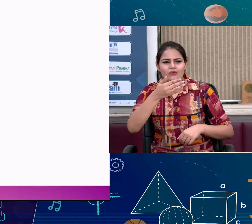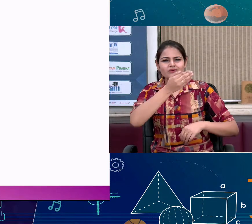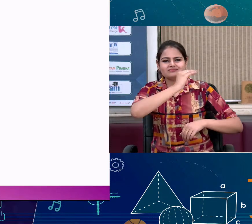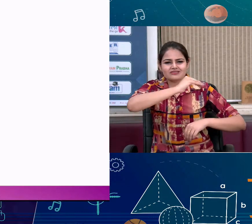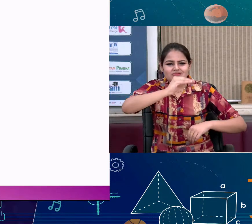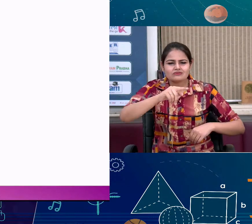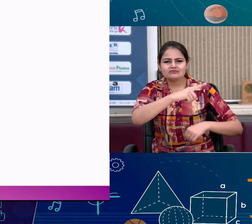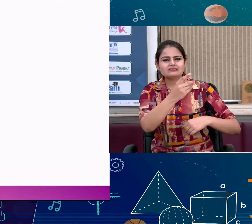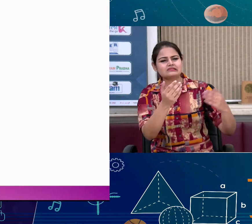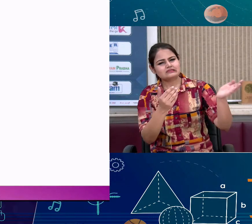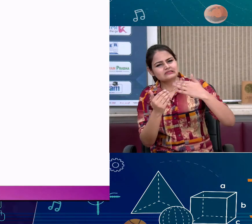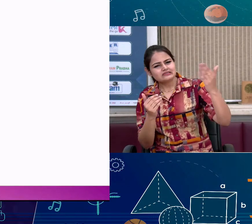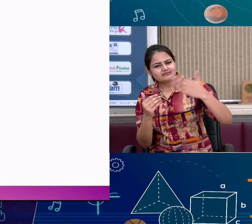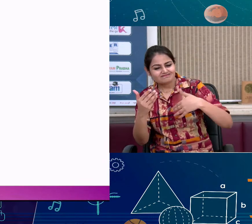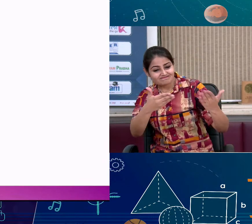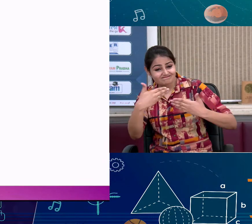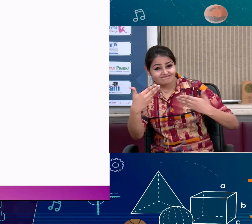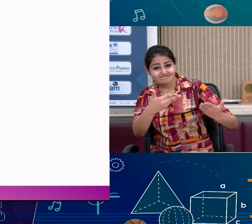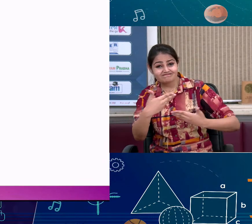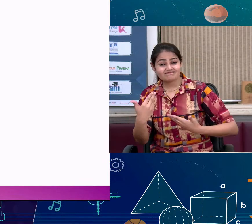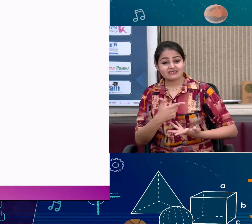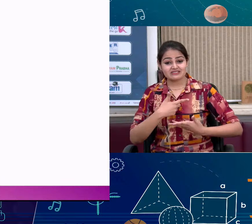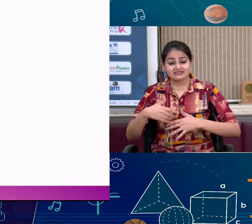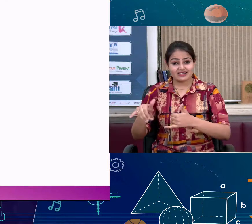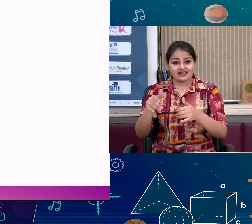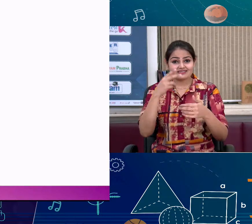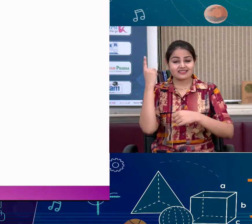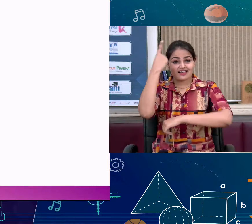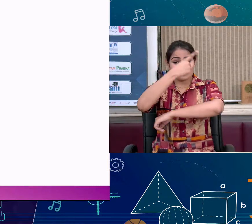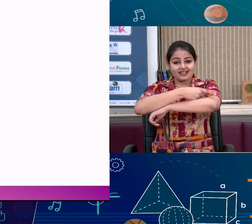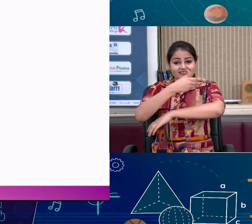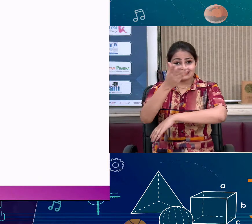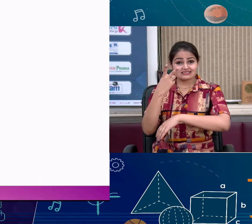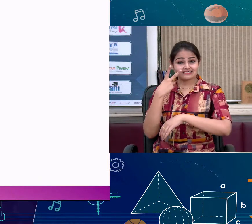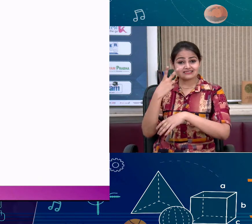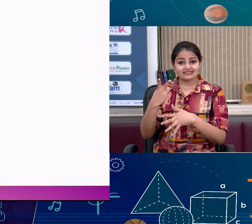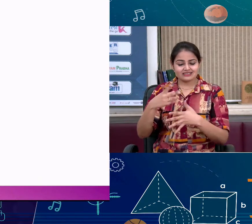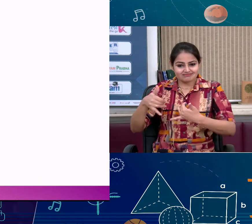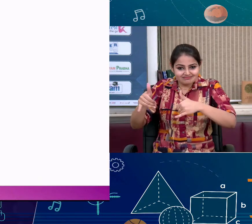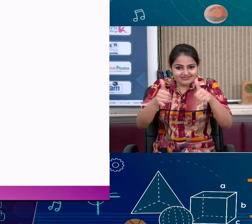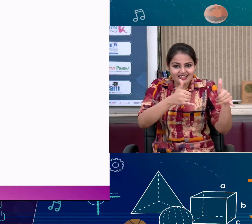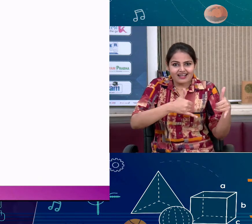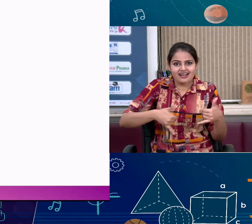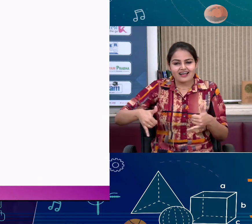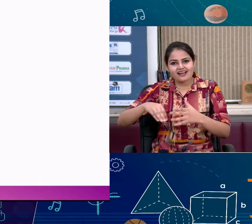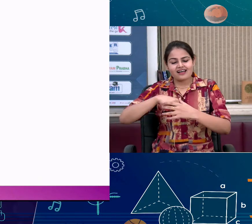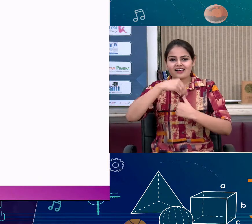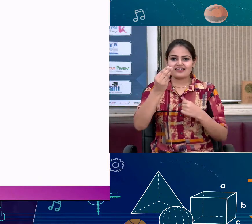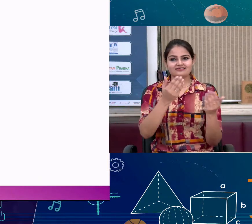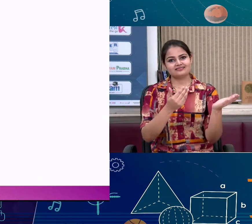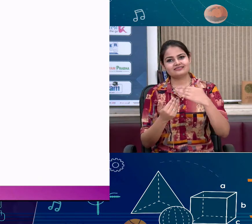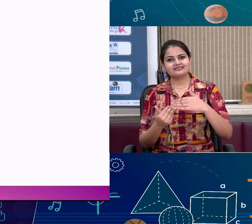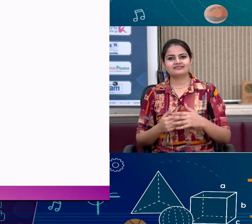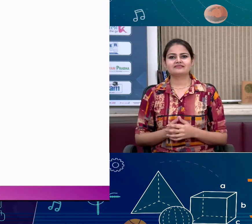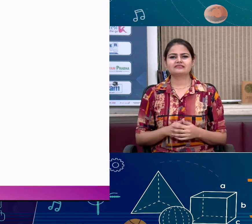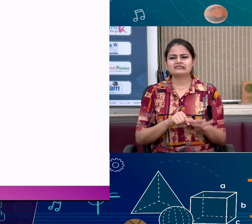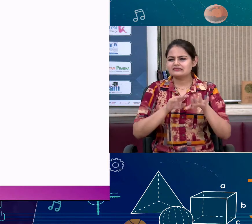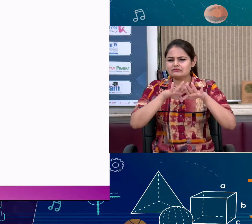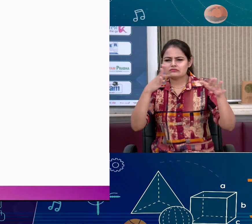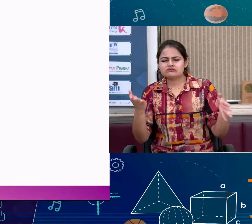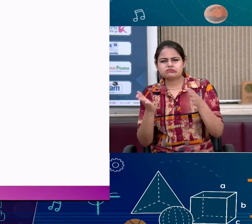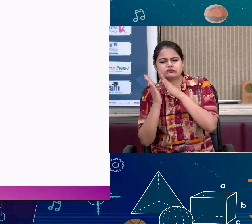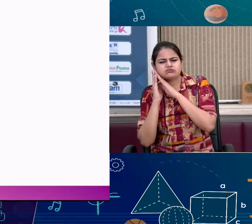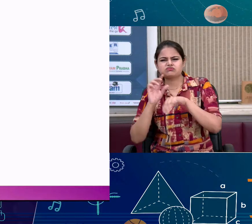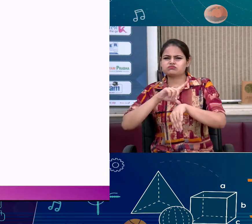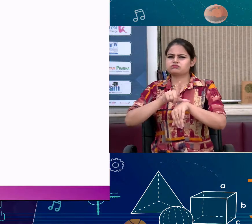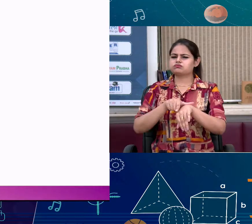out and see the day and come out and play. It's too much late to lie in the bed. The sun is already up,